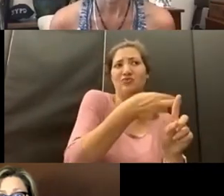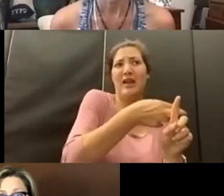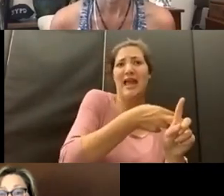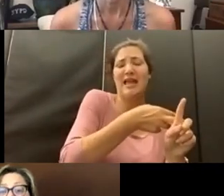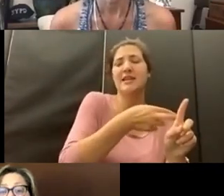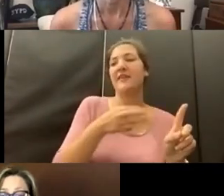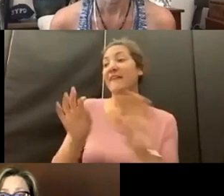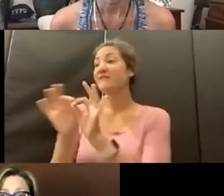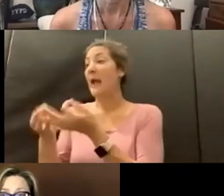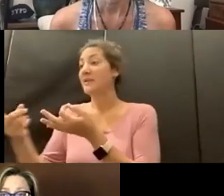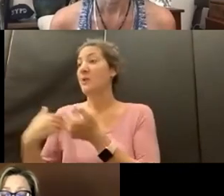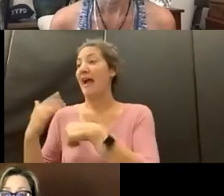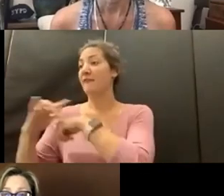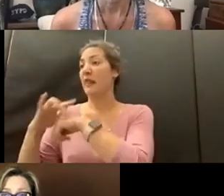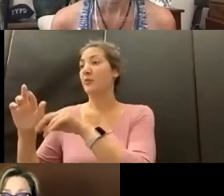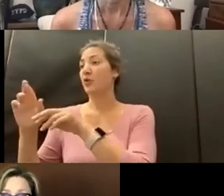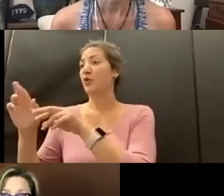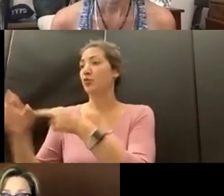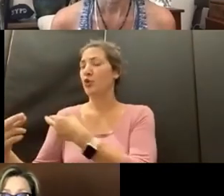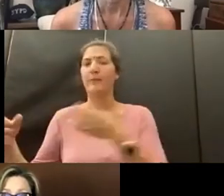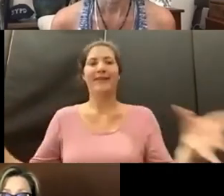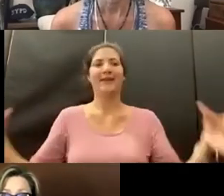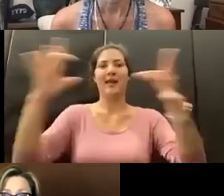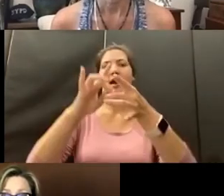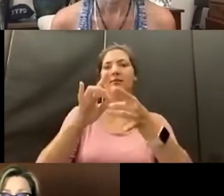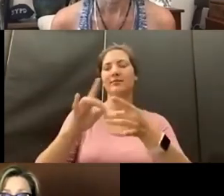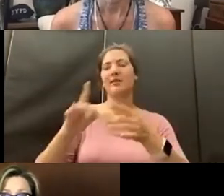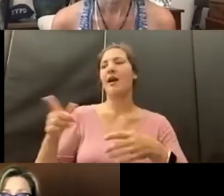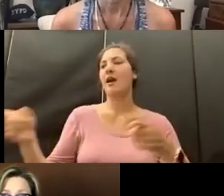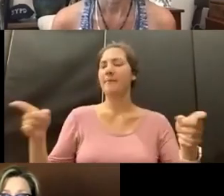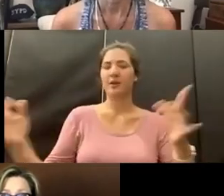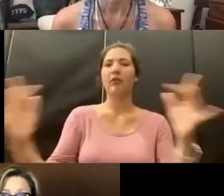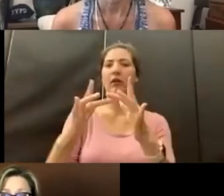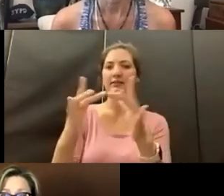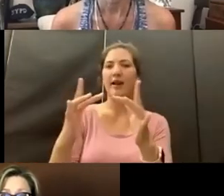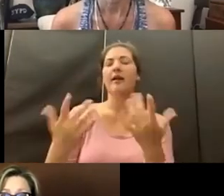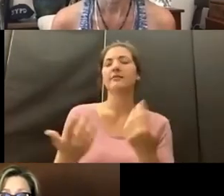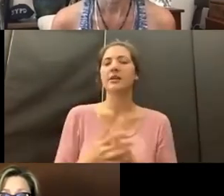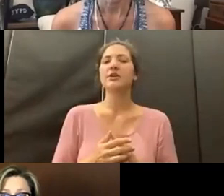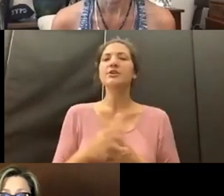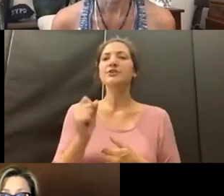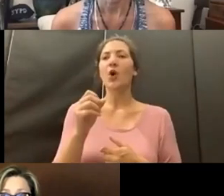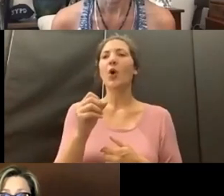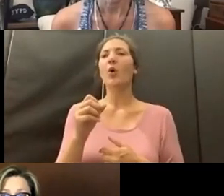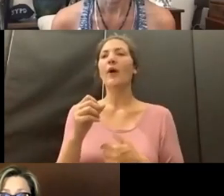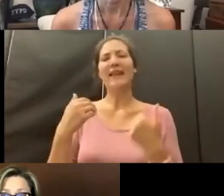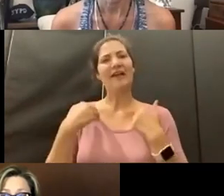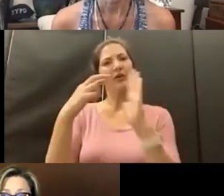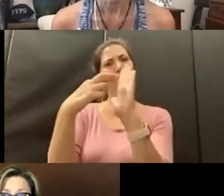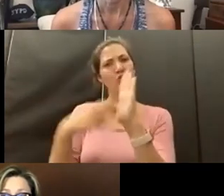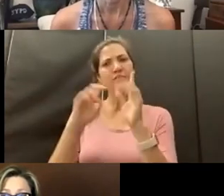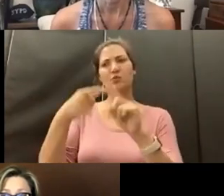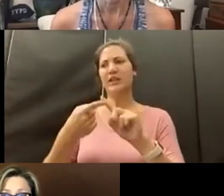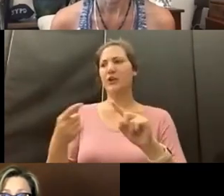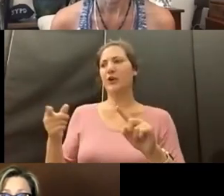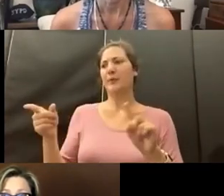to make sure that it goes smoothly when you're combining total strangers into one household. So there